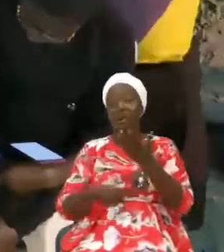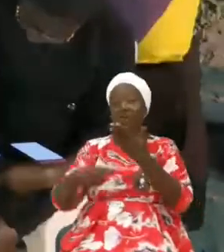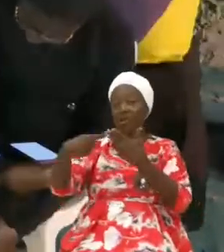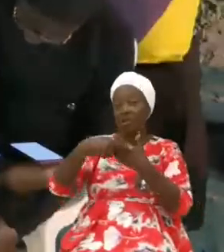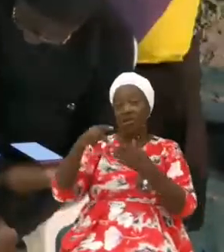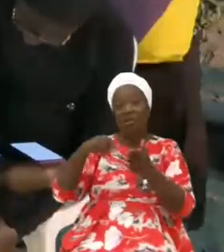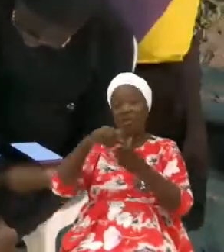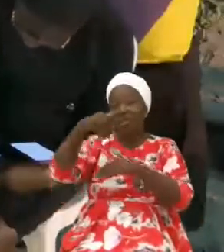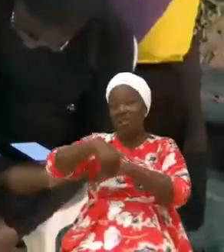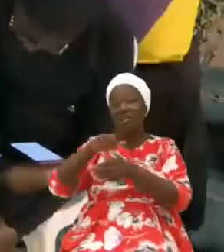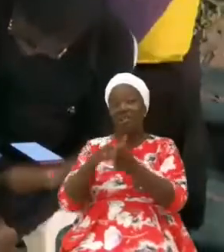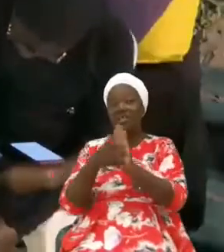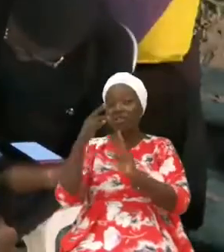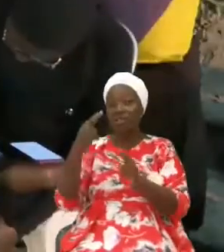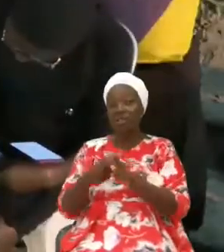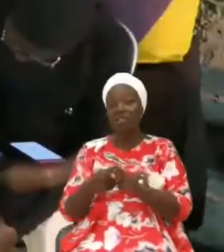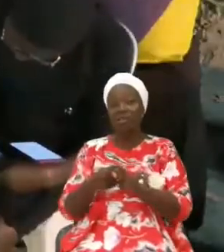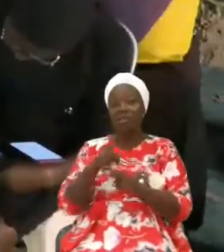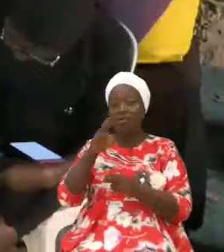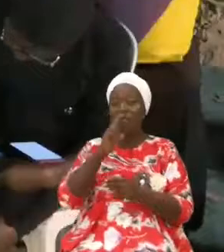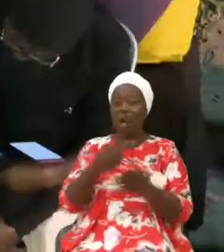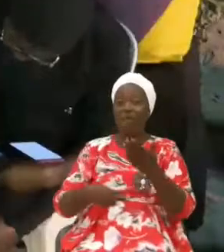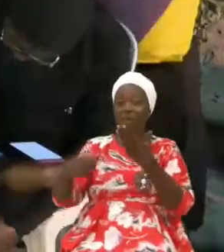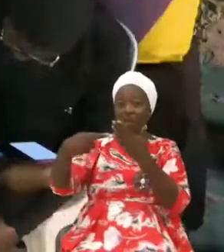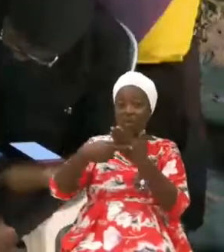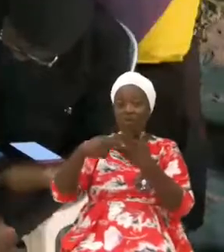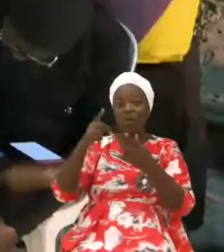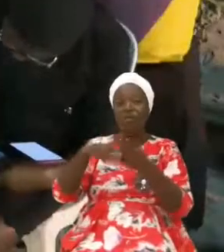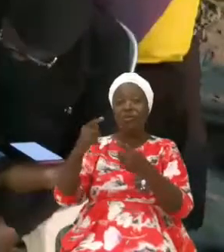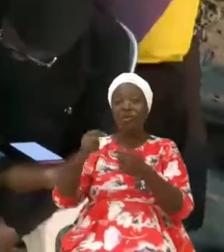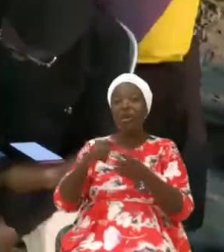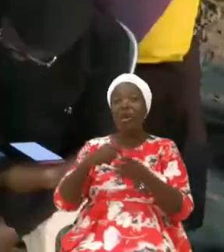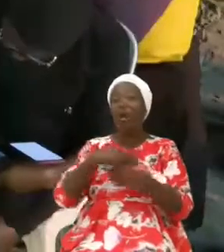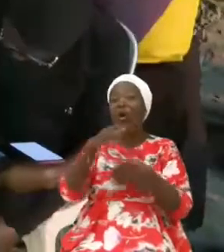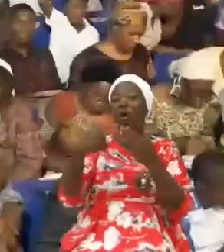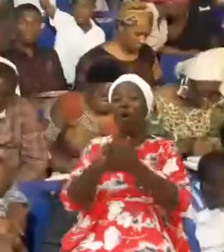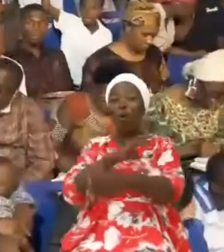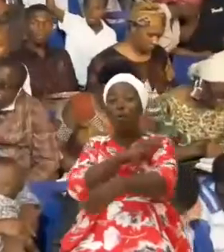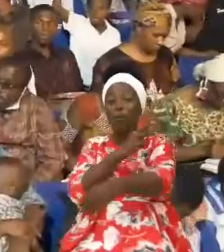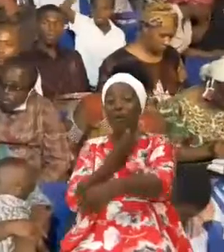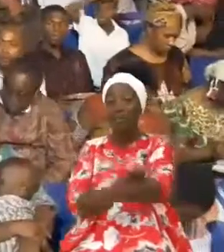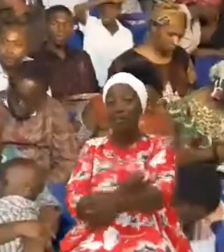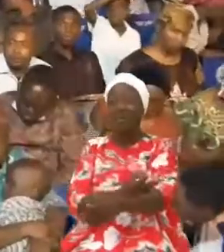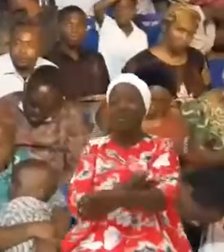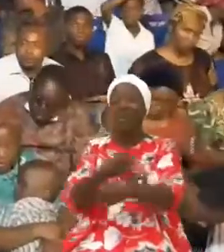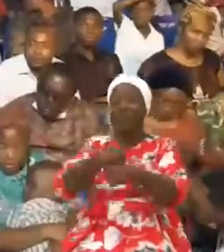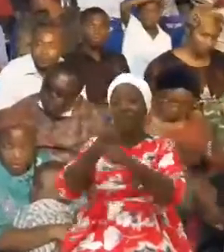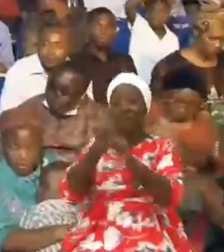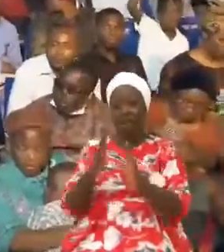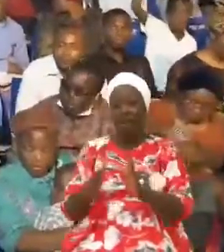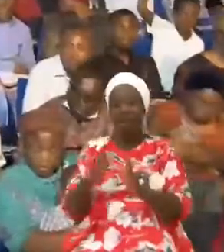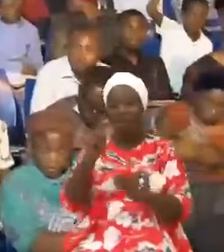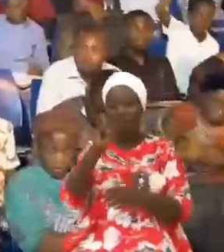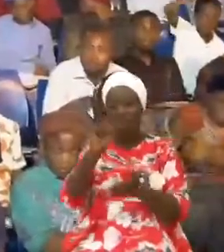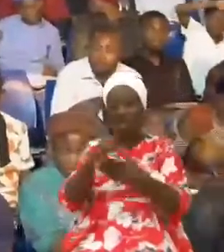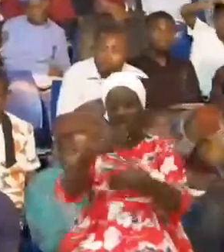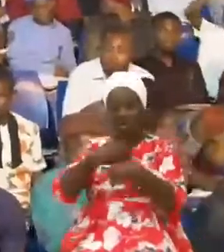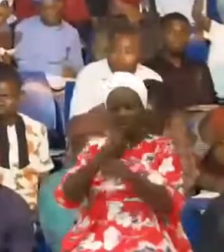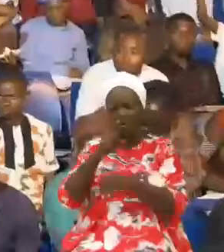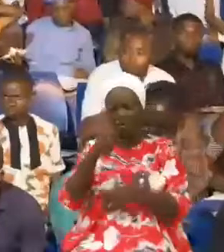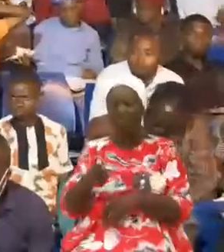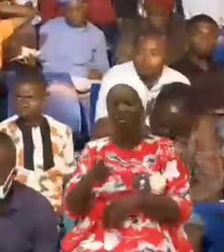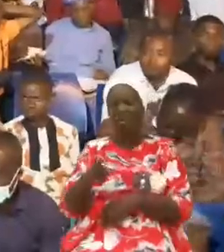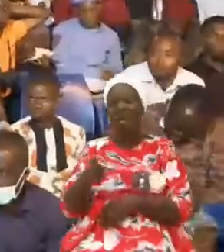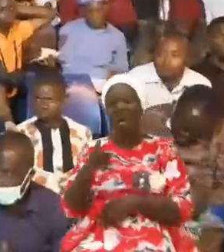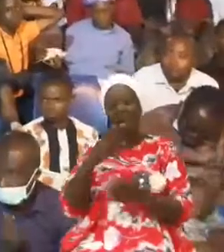have lost in life, restoration tonight. You are restored to the almighty maker, the